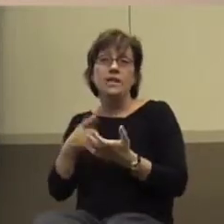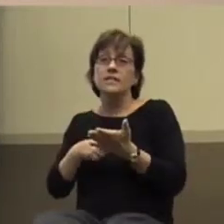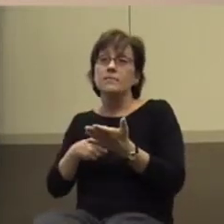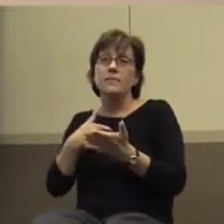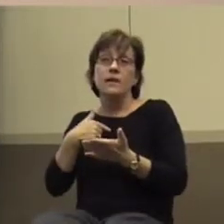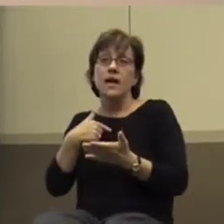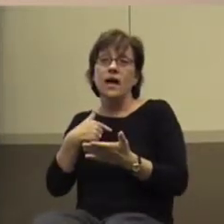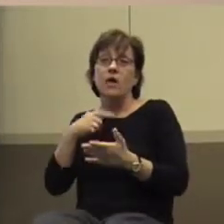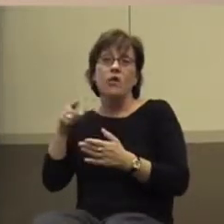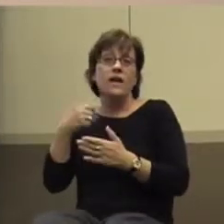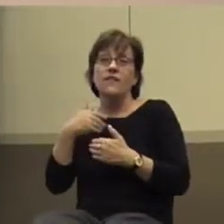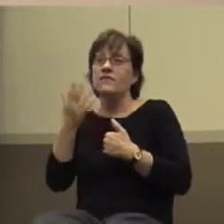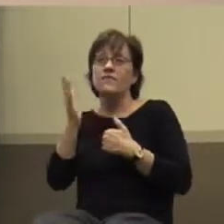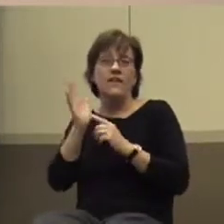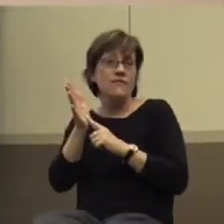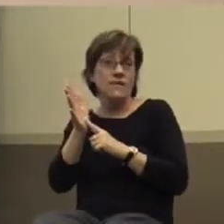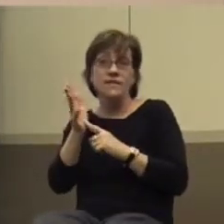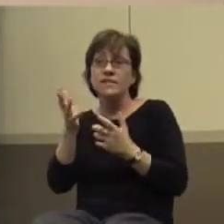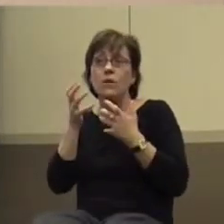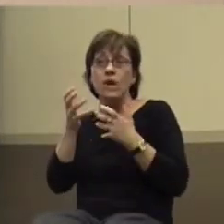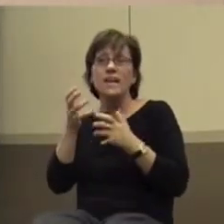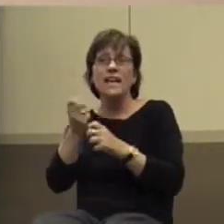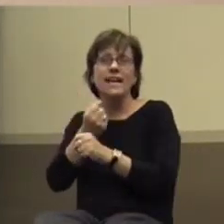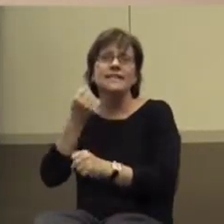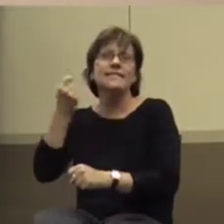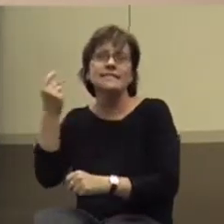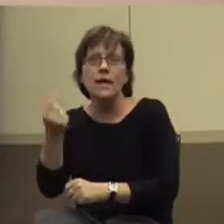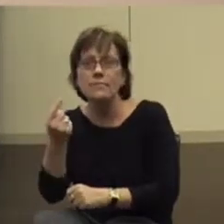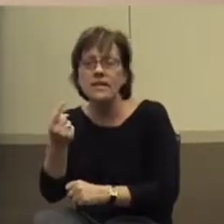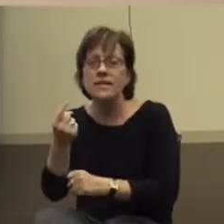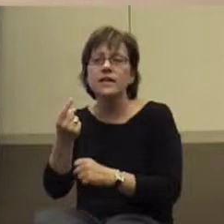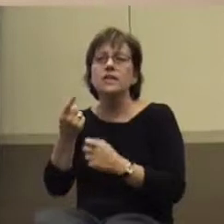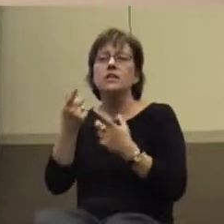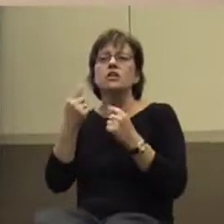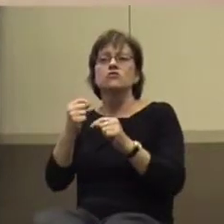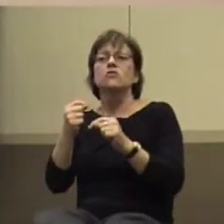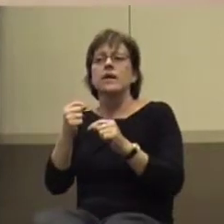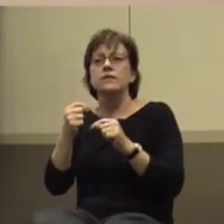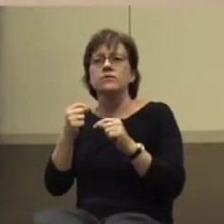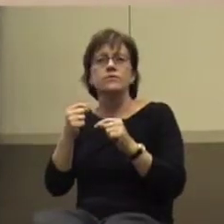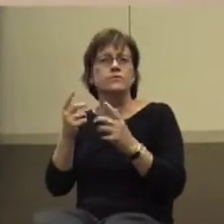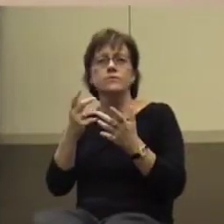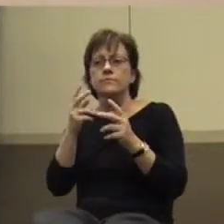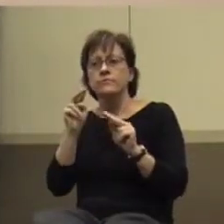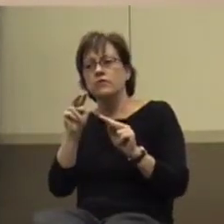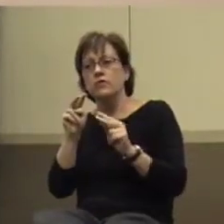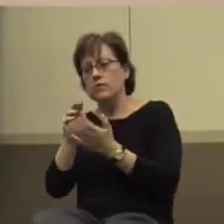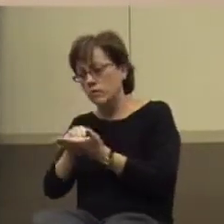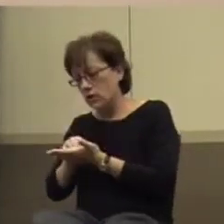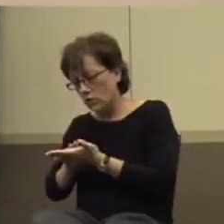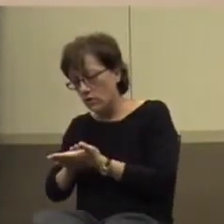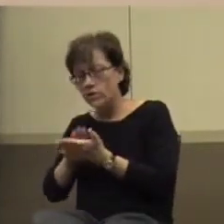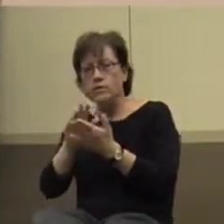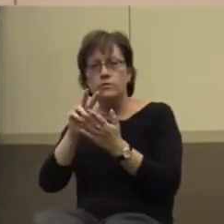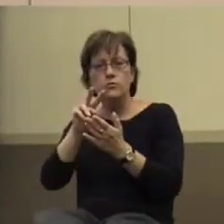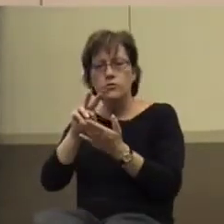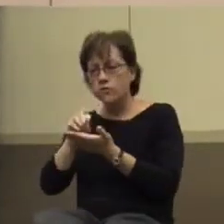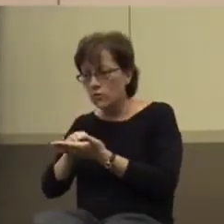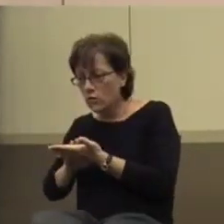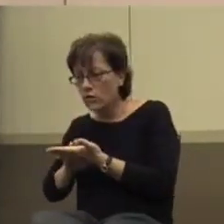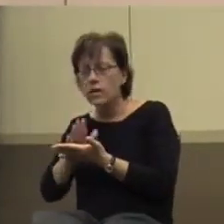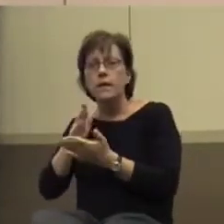yeah, then I'll try to you know, observe and record and make those intervals very, very brief to try to get more data.